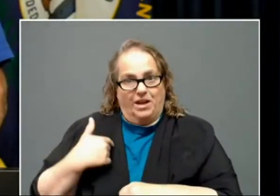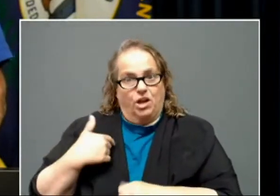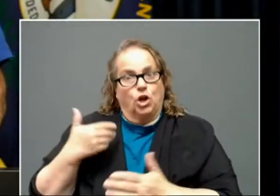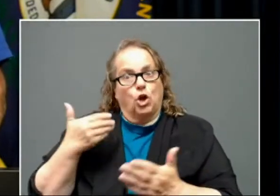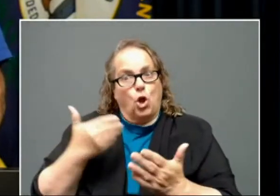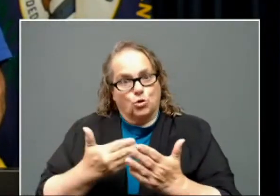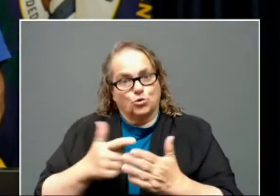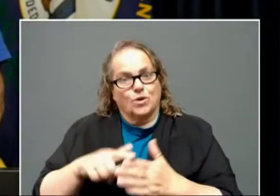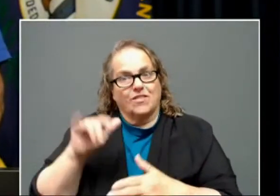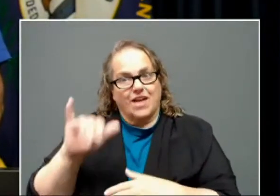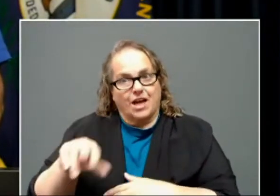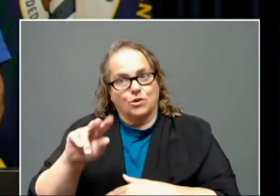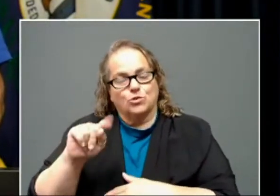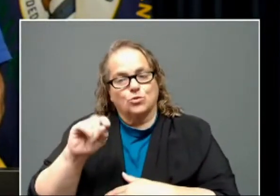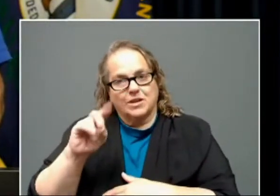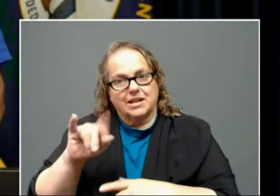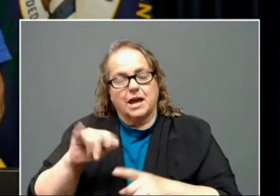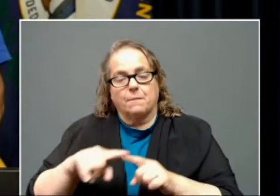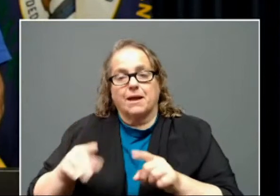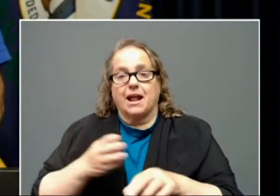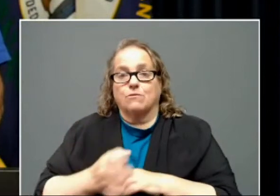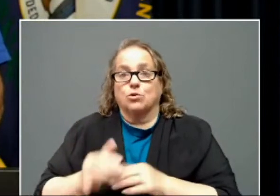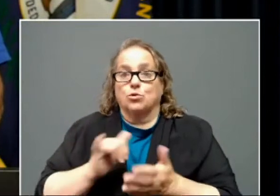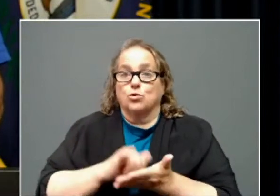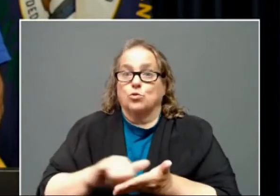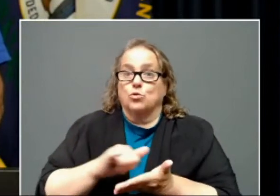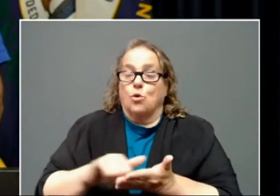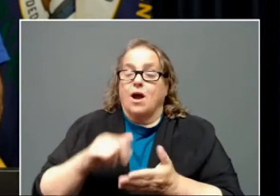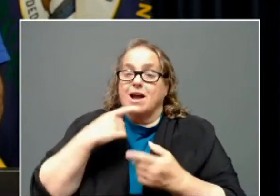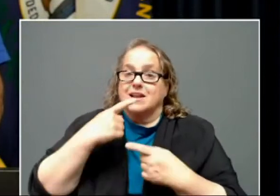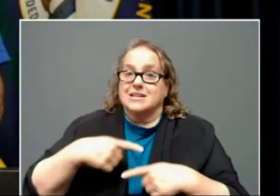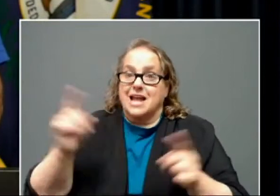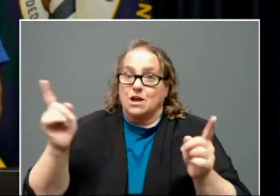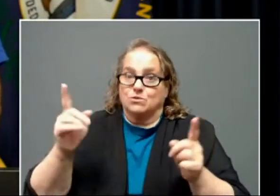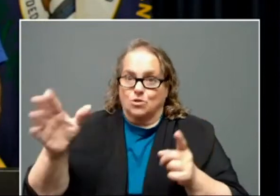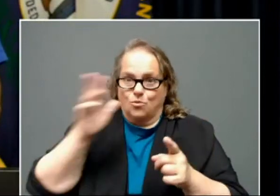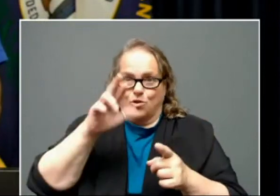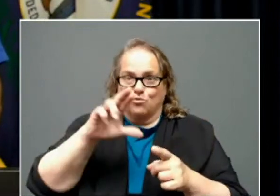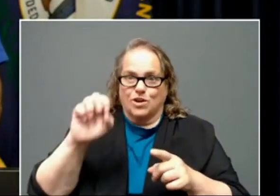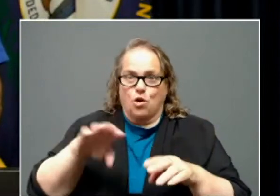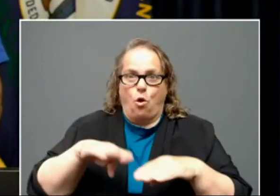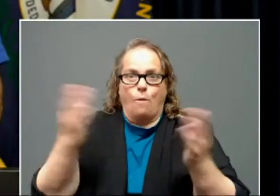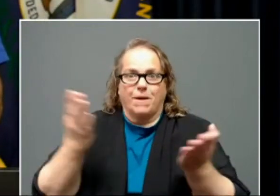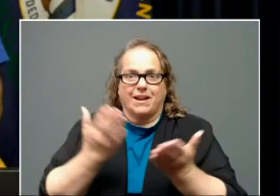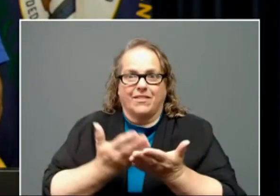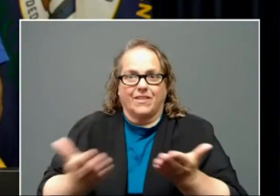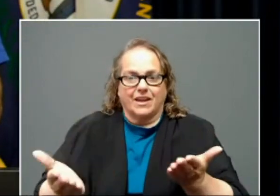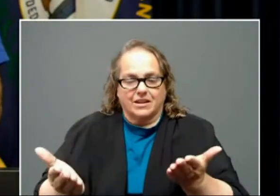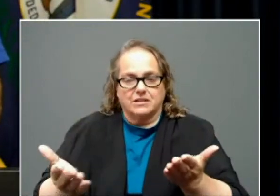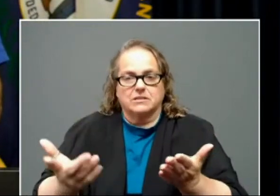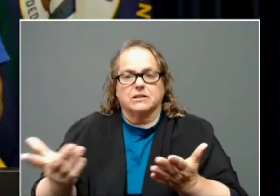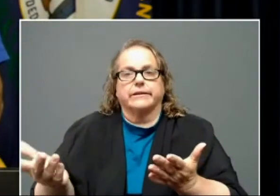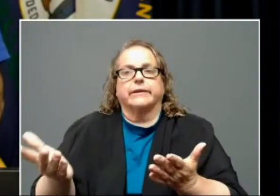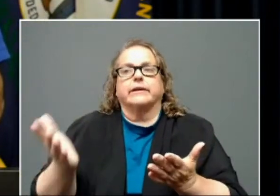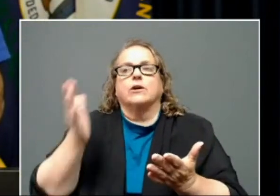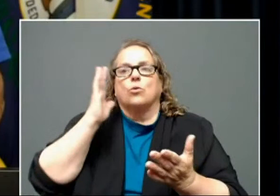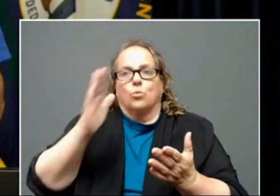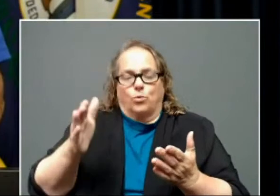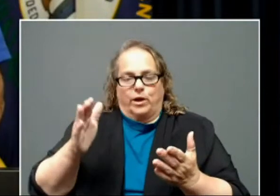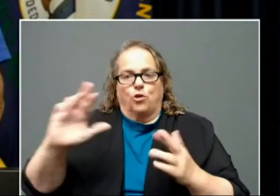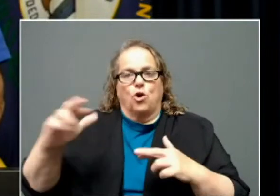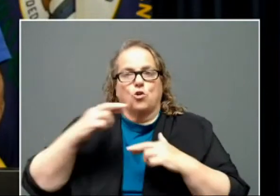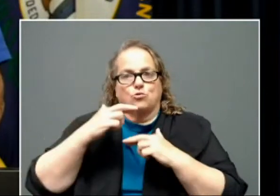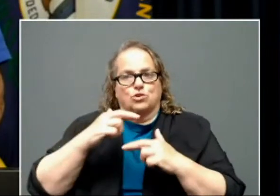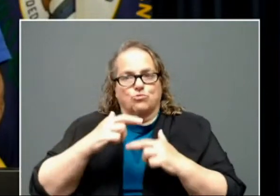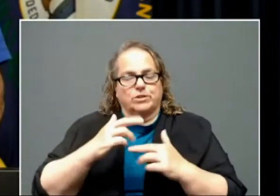And then also after New York announced dates for reopening things and expiring some of their restrictions,